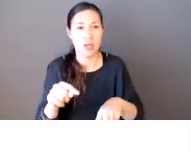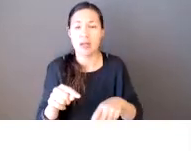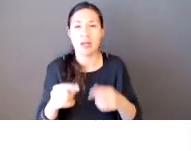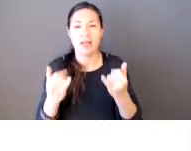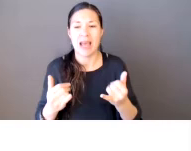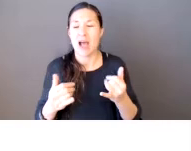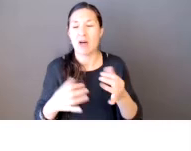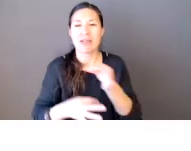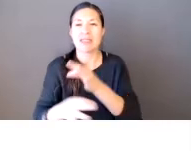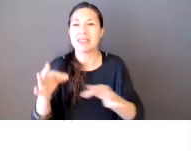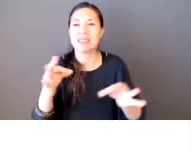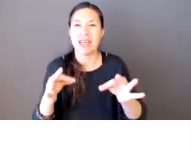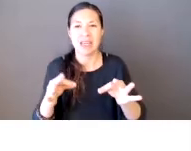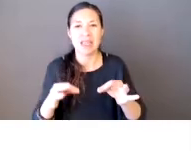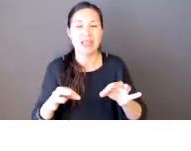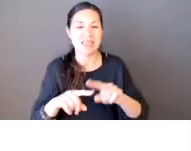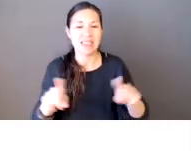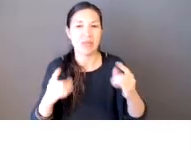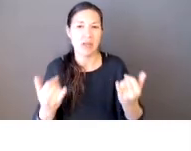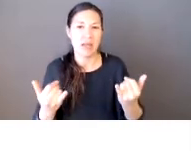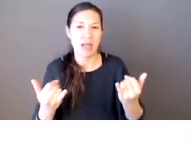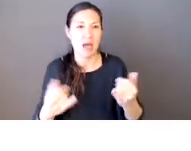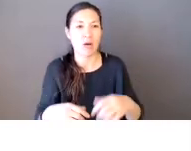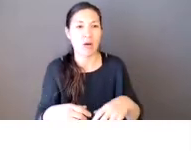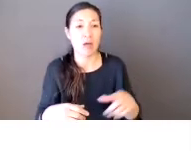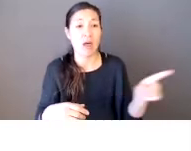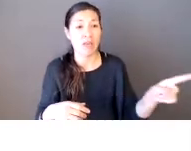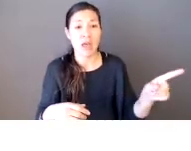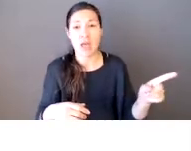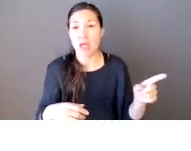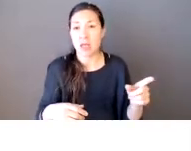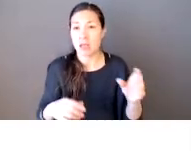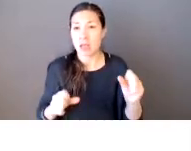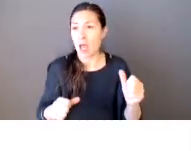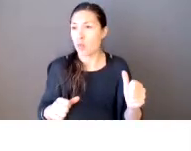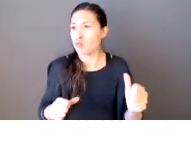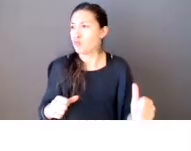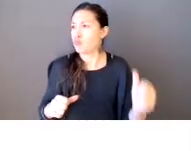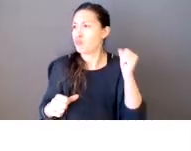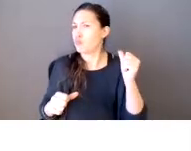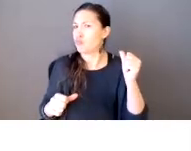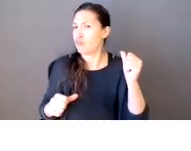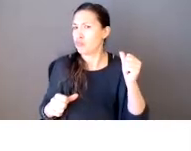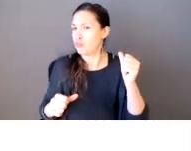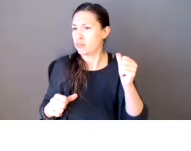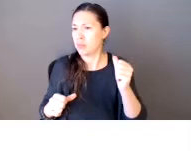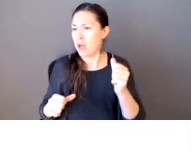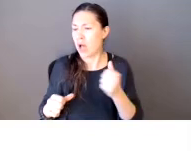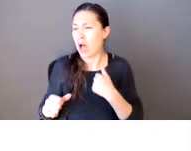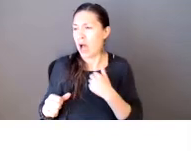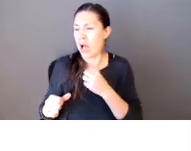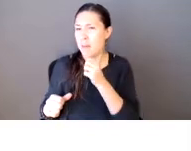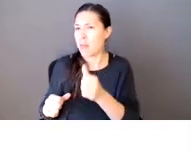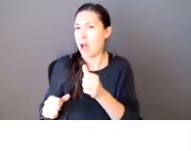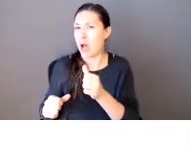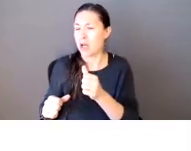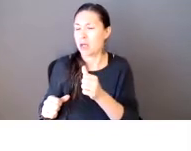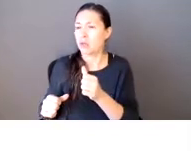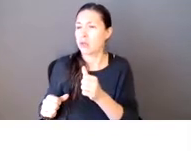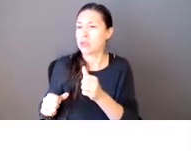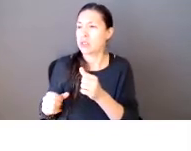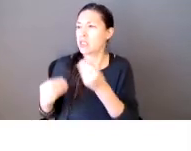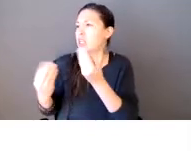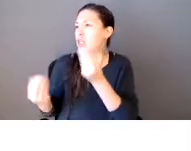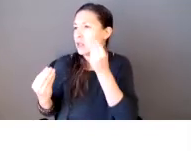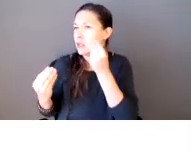with elders have the right to refuse to participate, but they don't have the right to refuse an investigation. And so our staff,